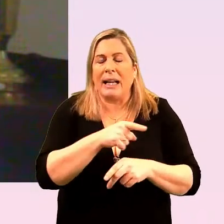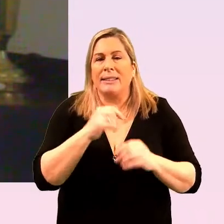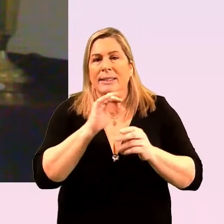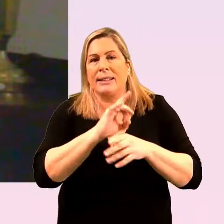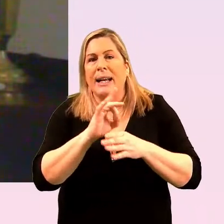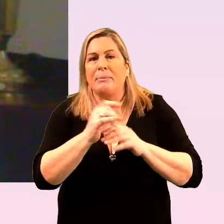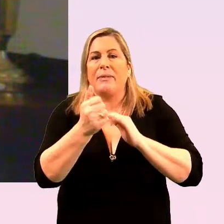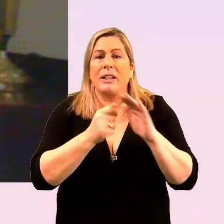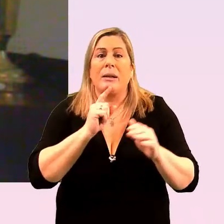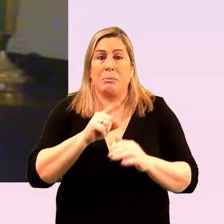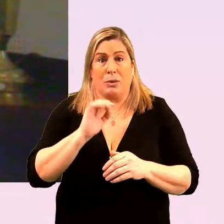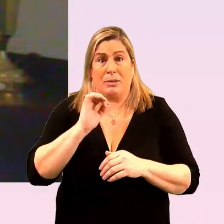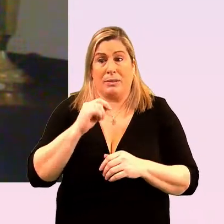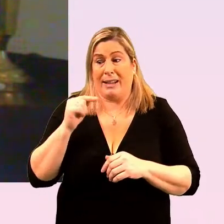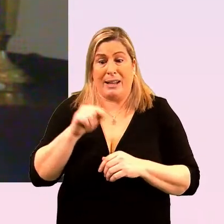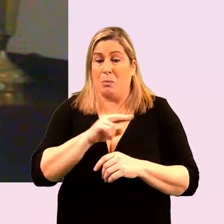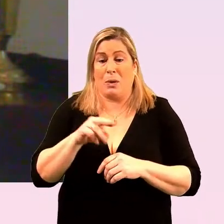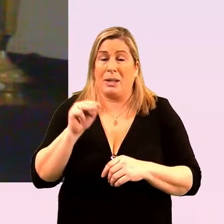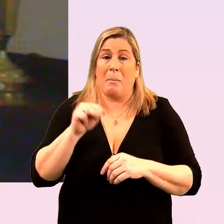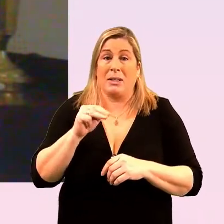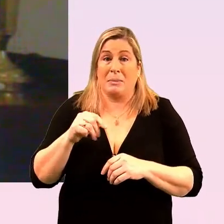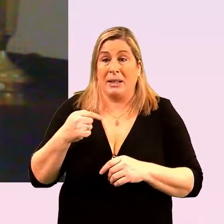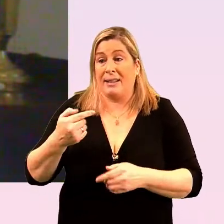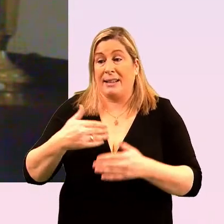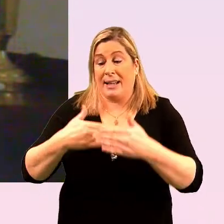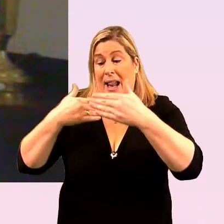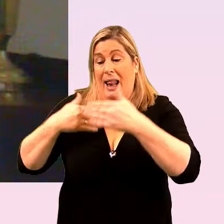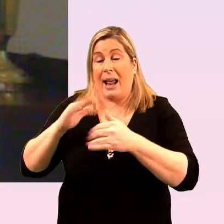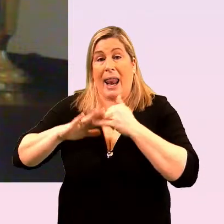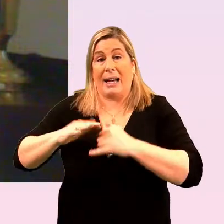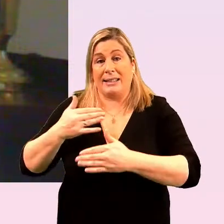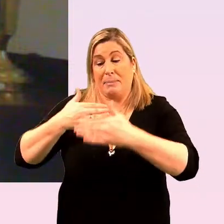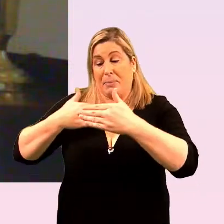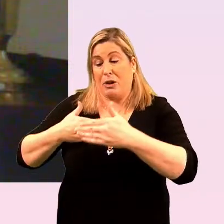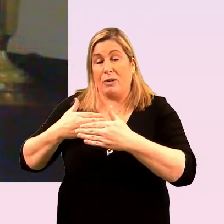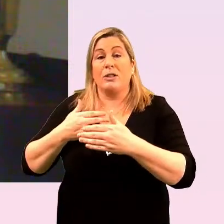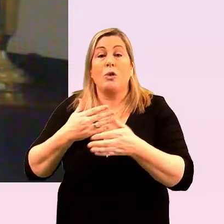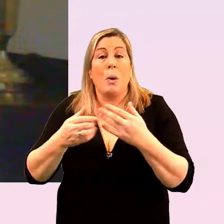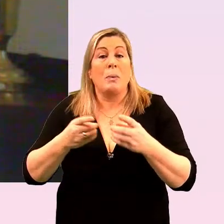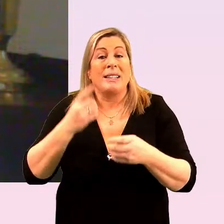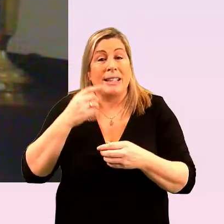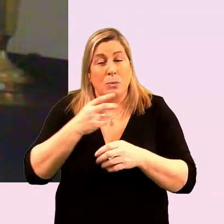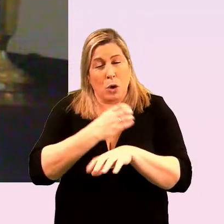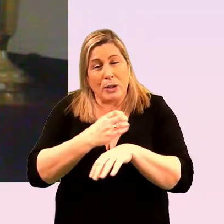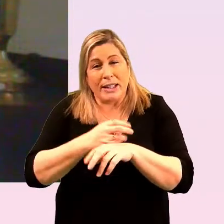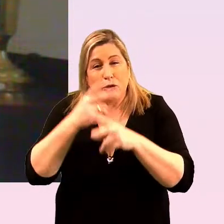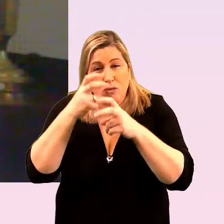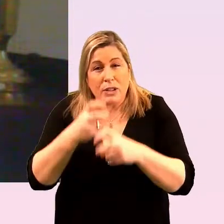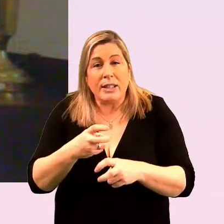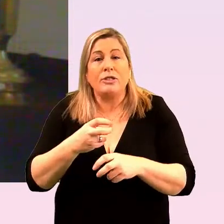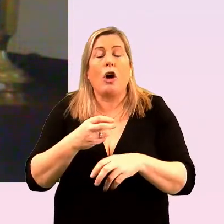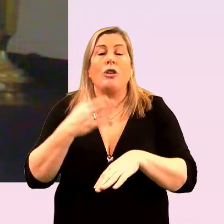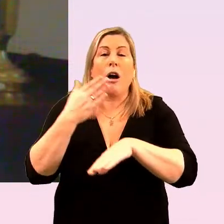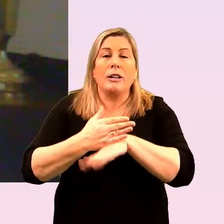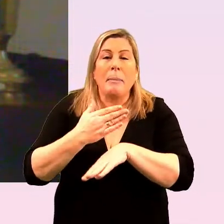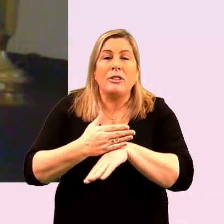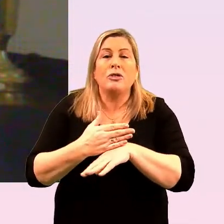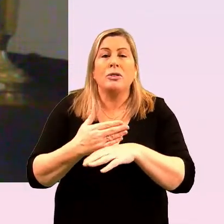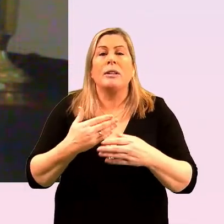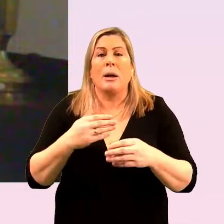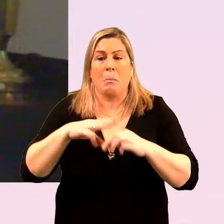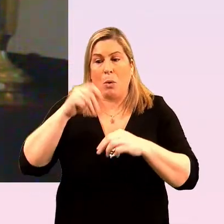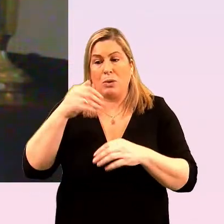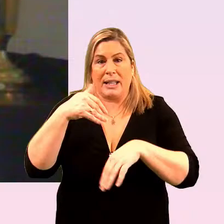possible in the last period. So what we did was we continued research we were doing on occupations that were mostly